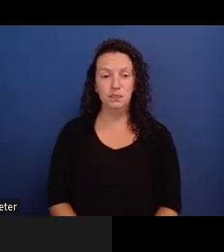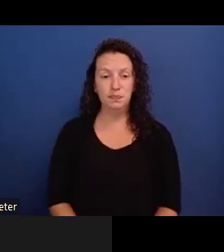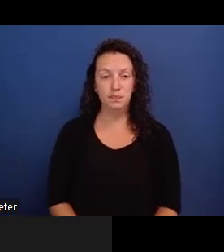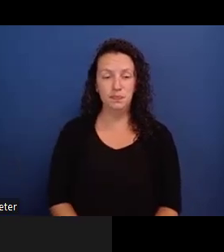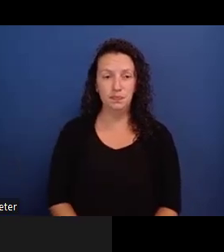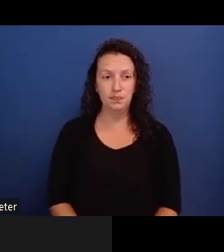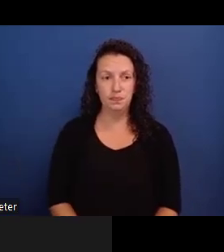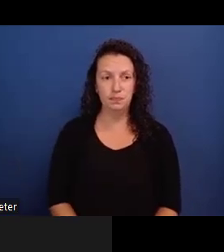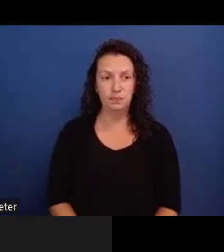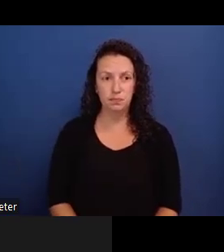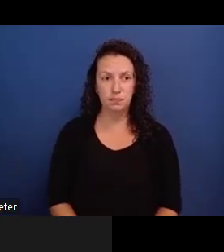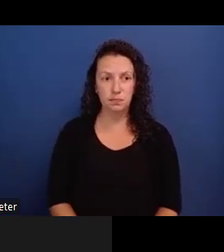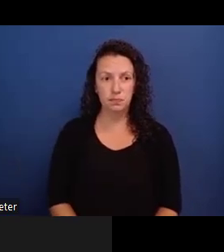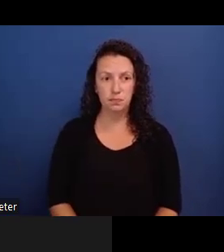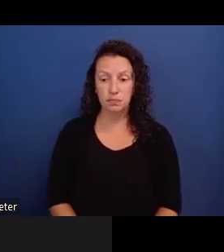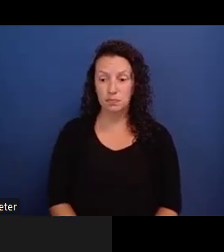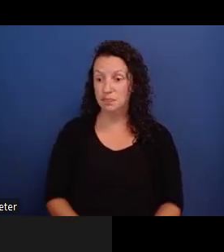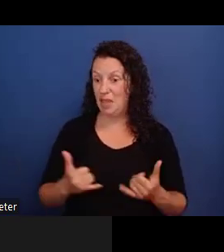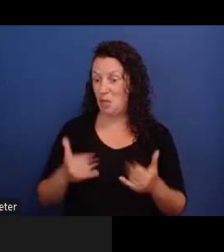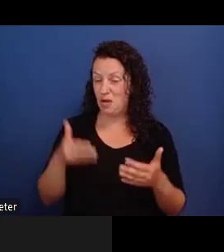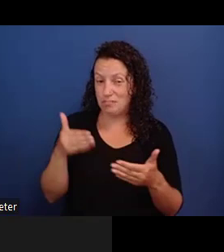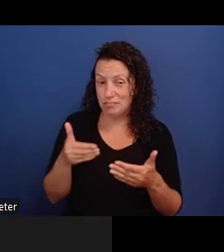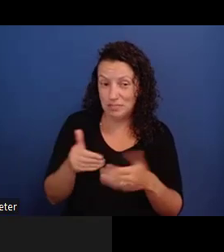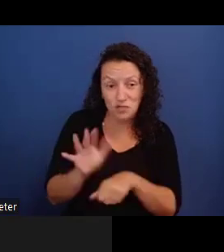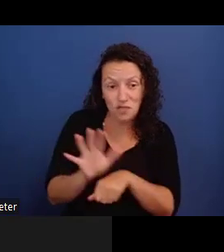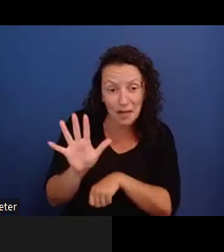Because we're actually getting close to 5 o'clock.